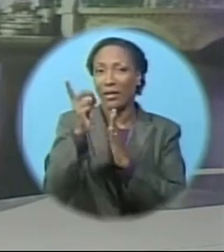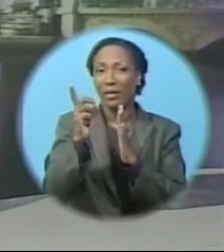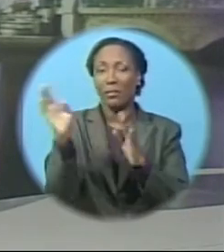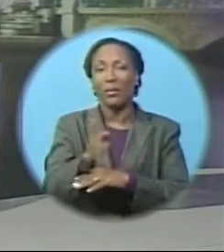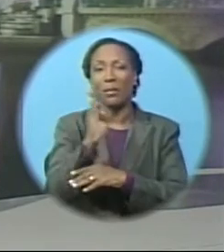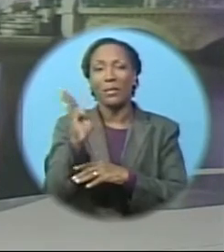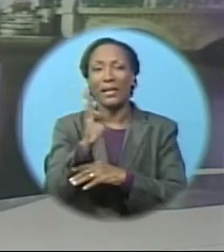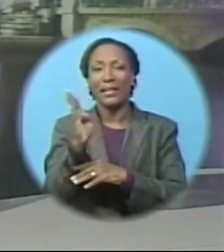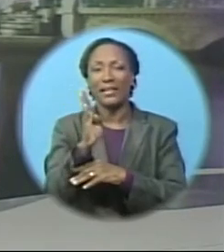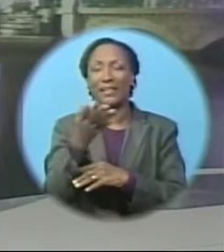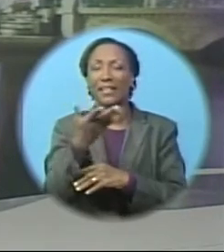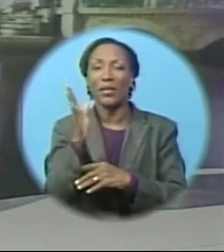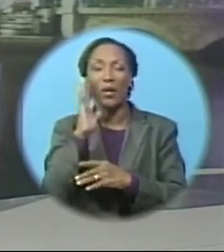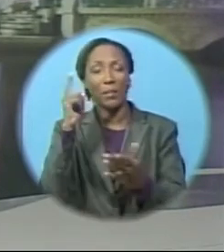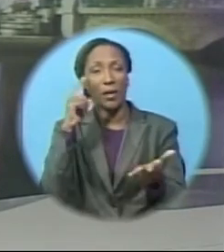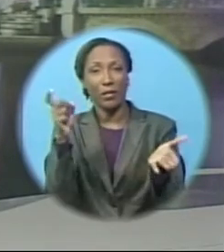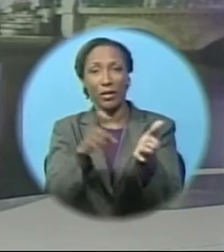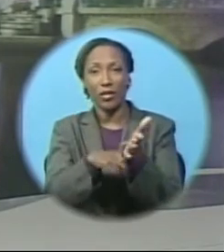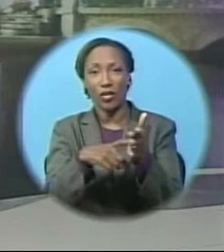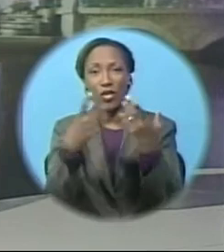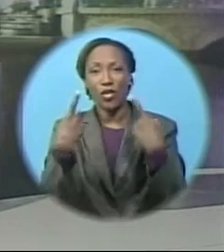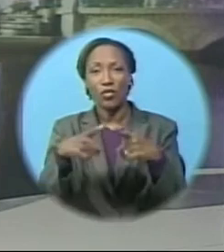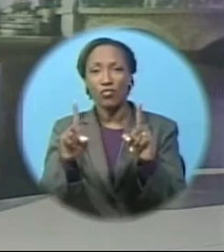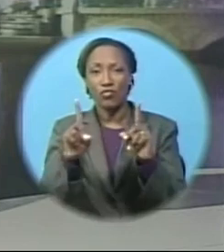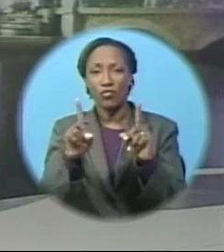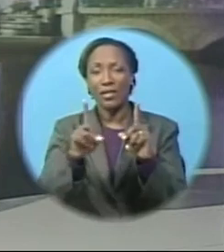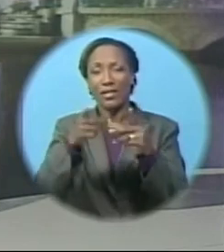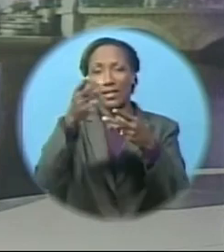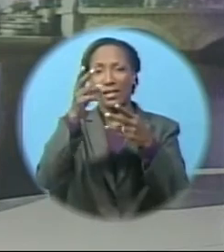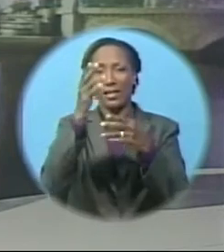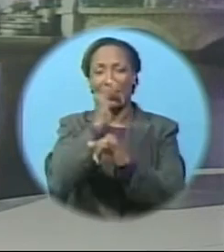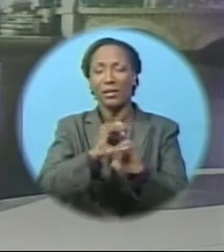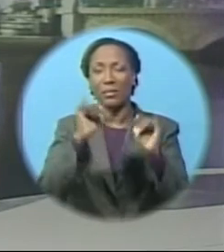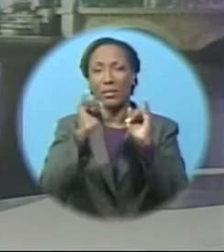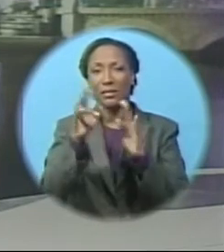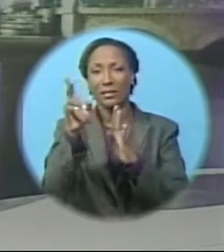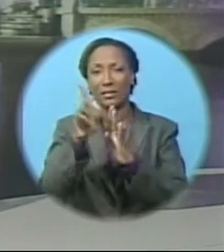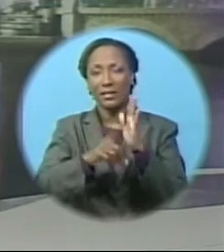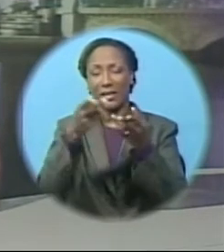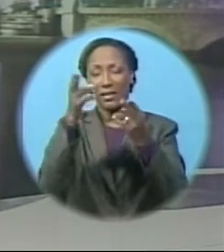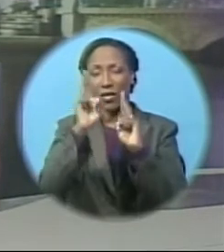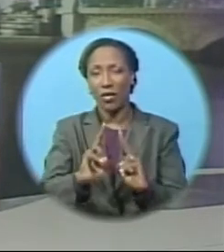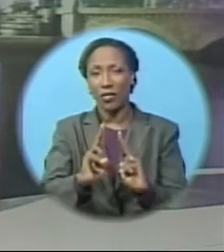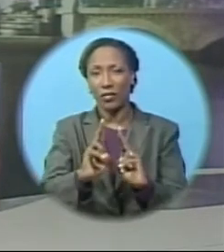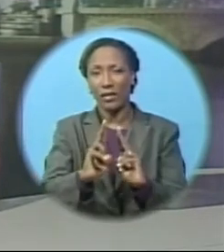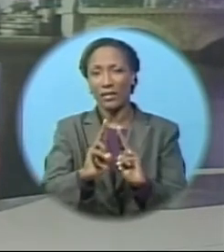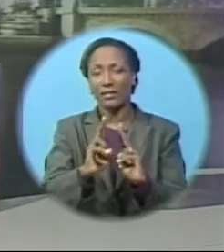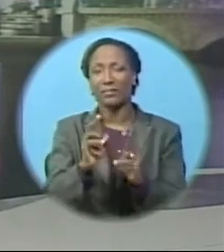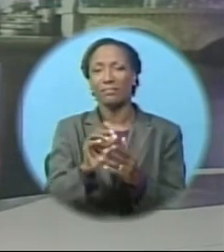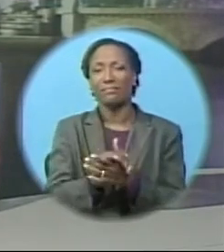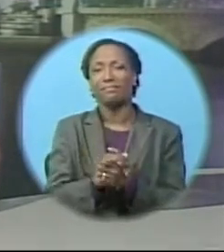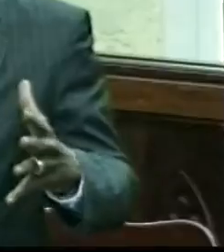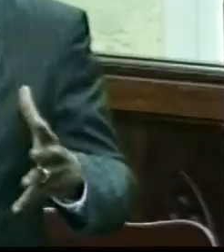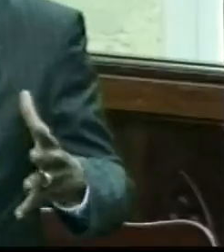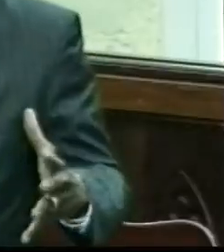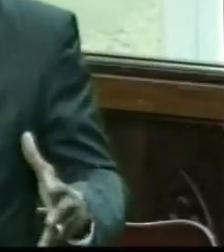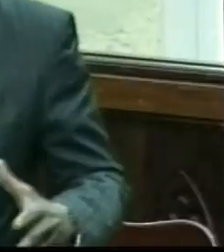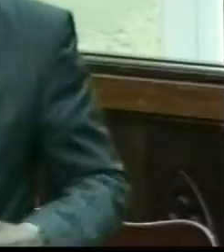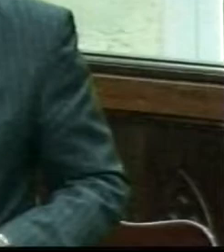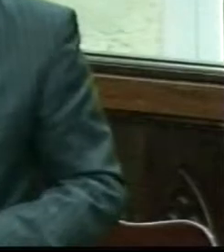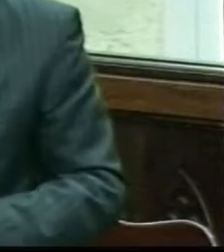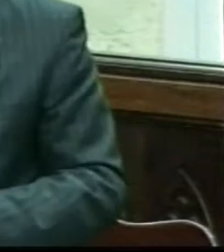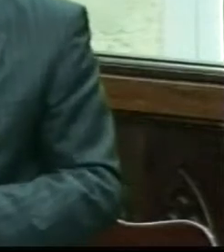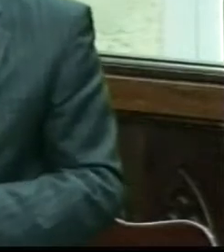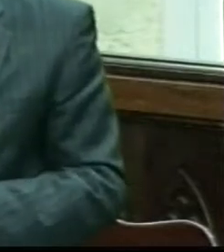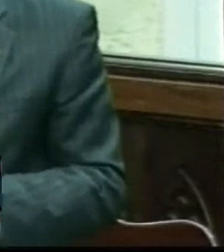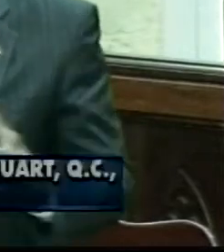during the traditional independence honours, only a limited number of honorees are acknowledged. Because there are many people across